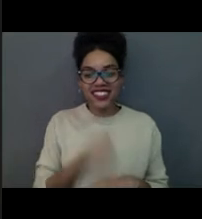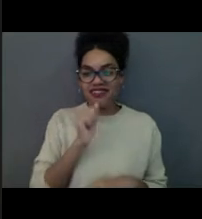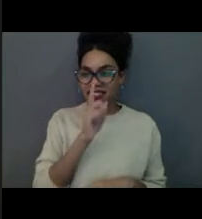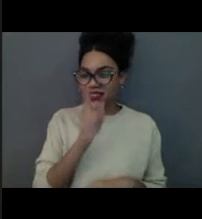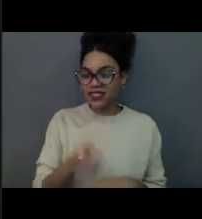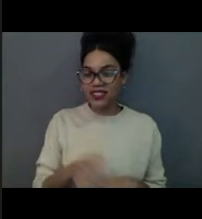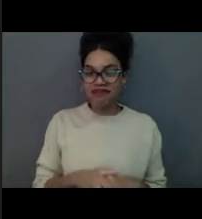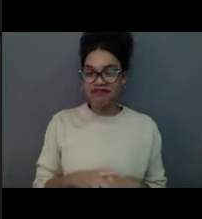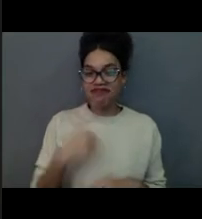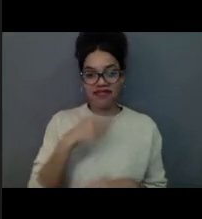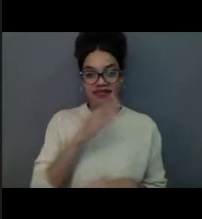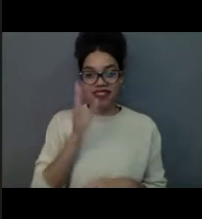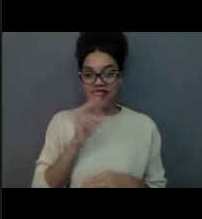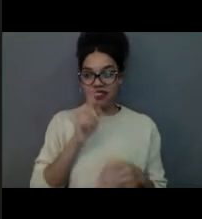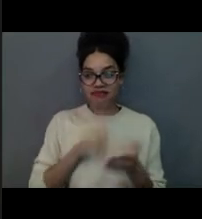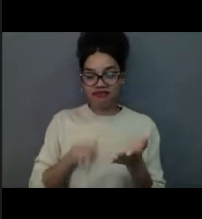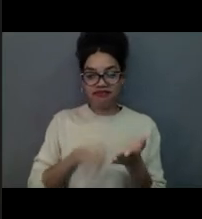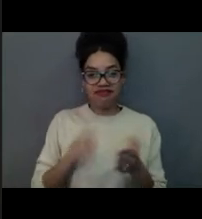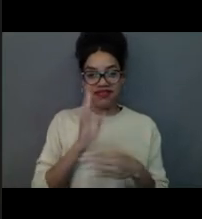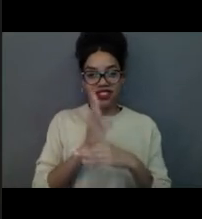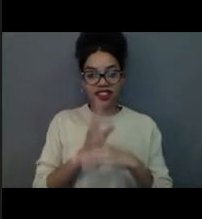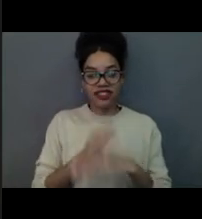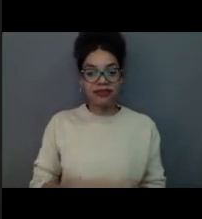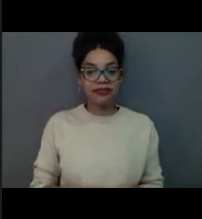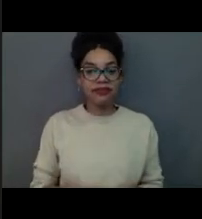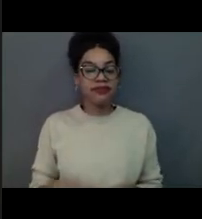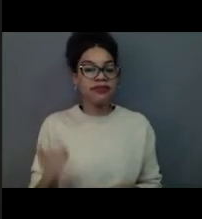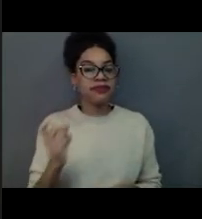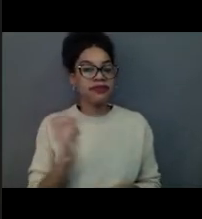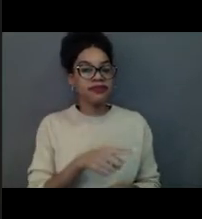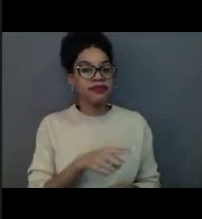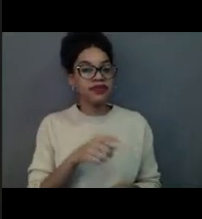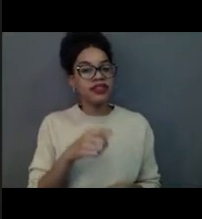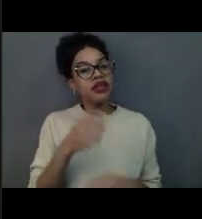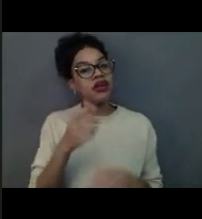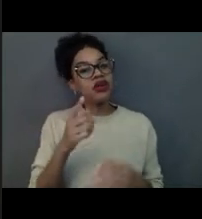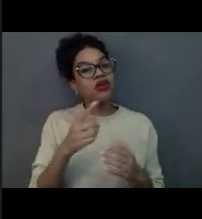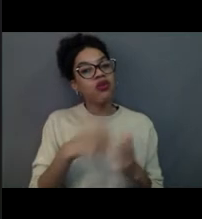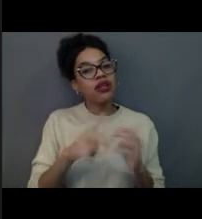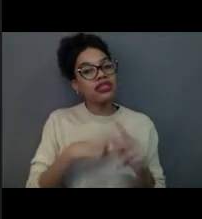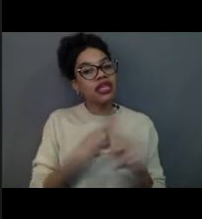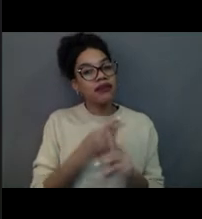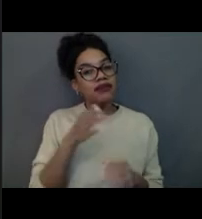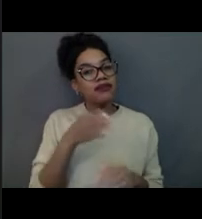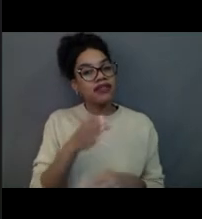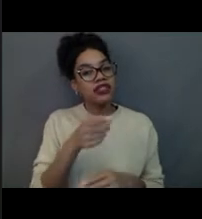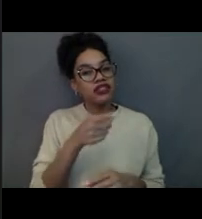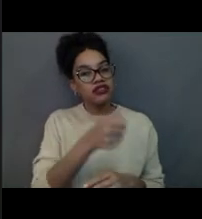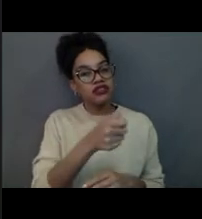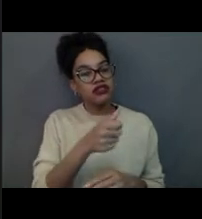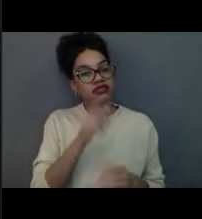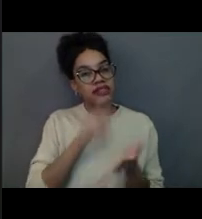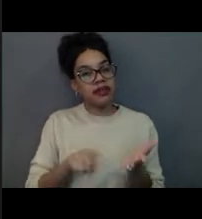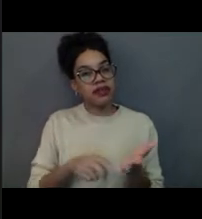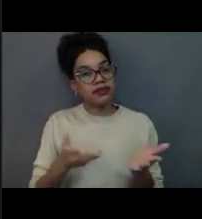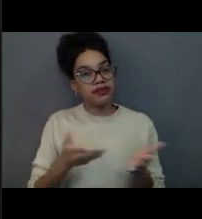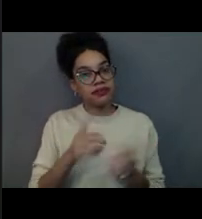I never have. And then Jamie just asked, what kind of fish do you inspect? If you could just give us a couple of the different types of fish.